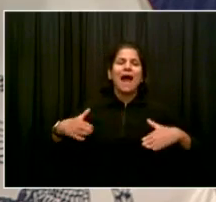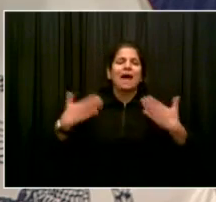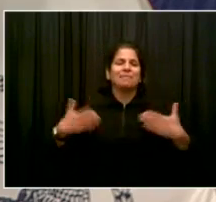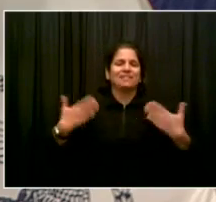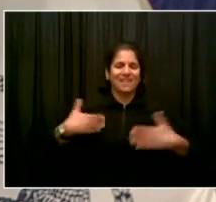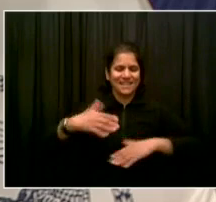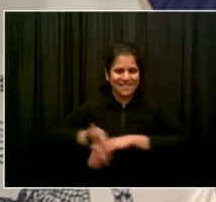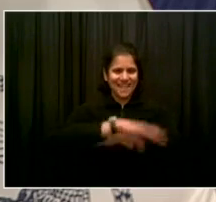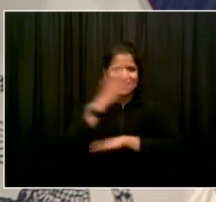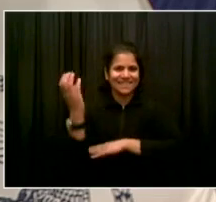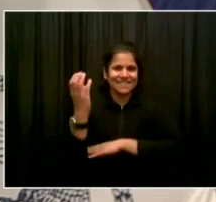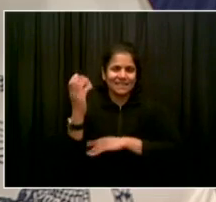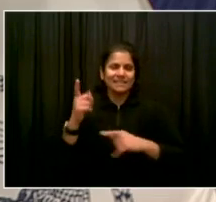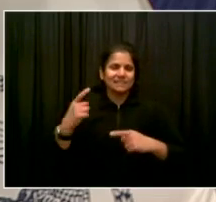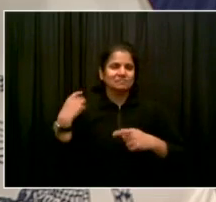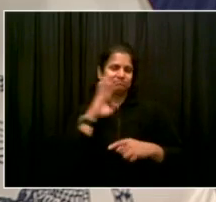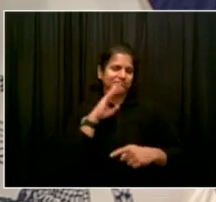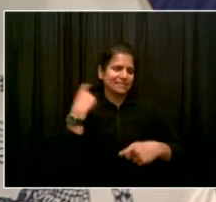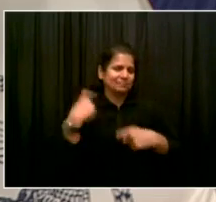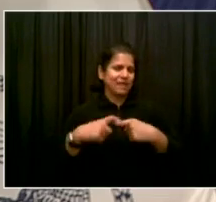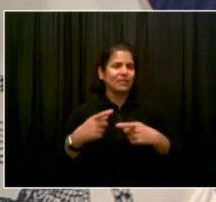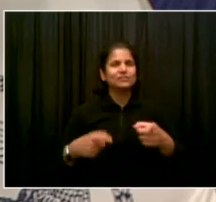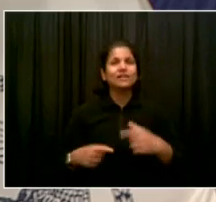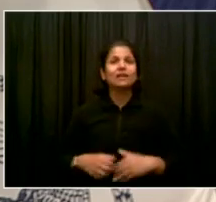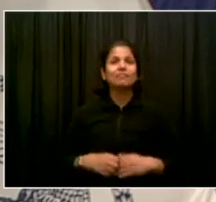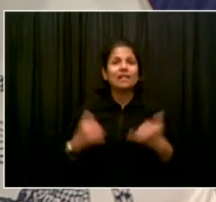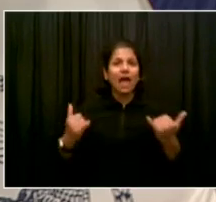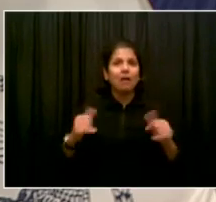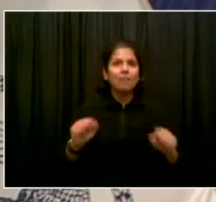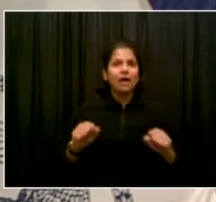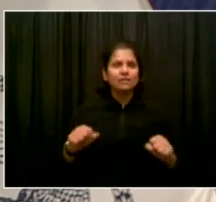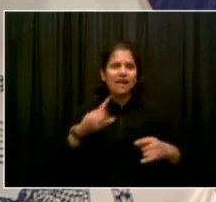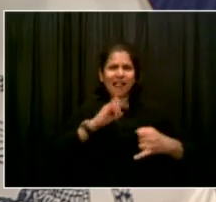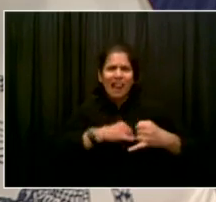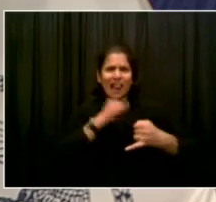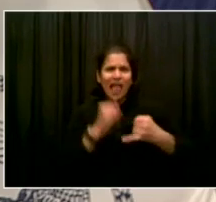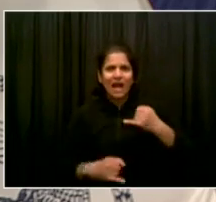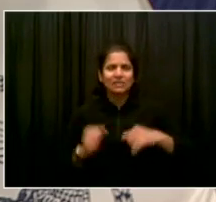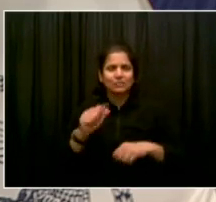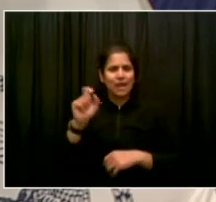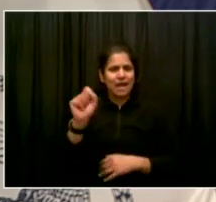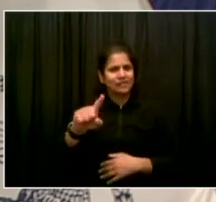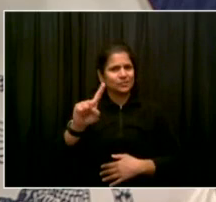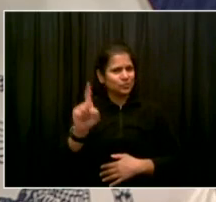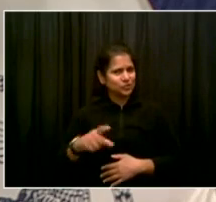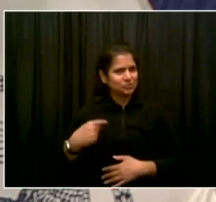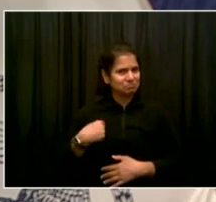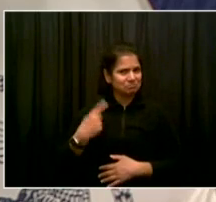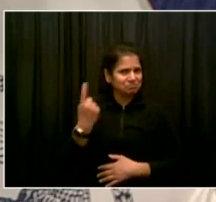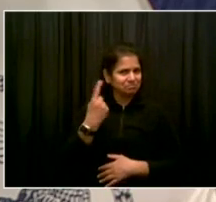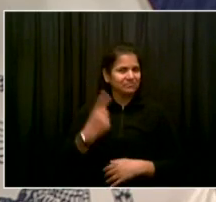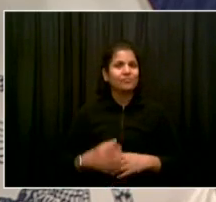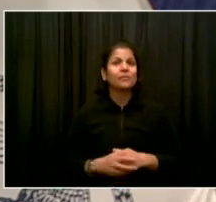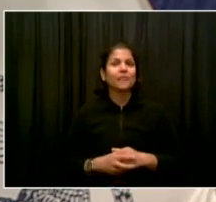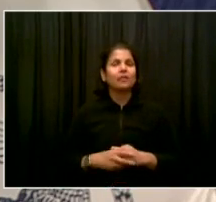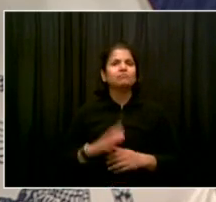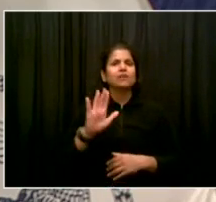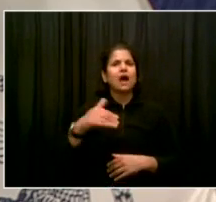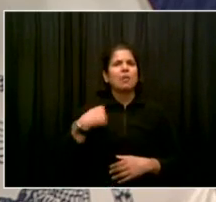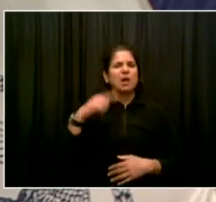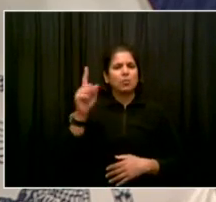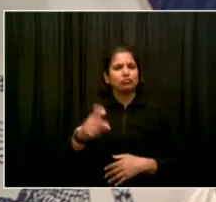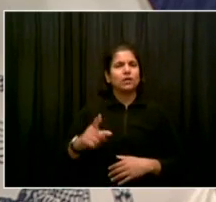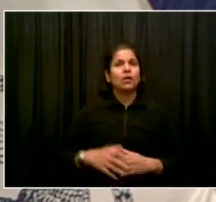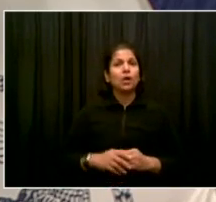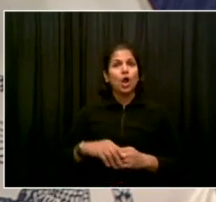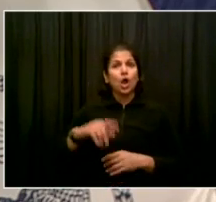So, given that only 22% of New York City electricity comes from renewable sources, how is it possible